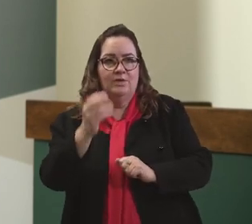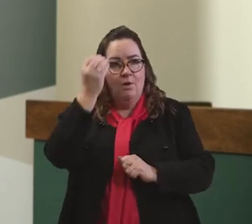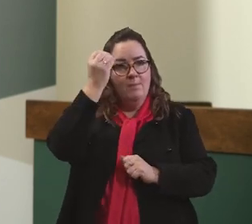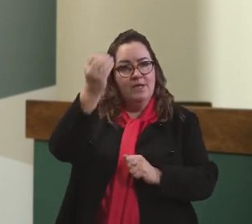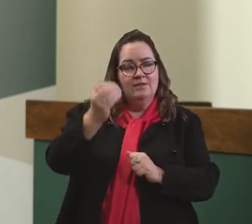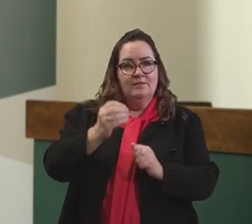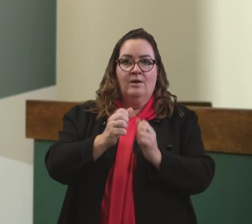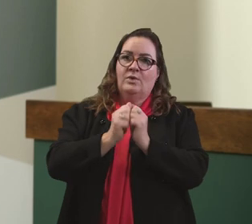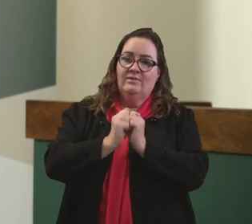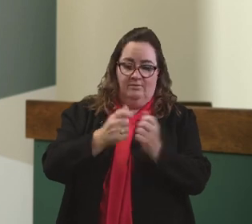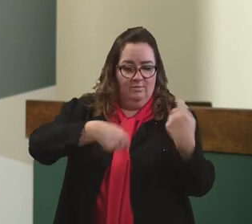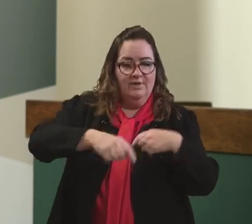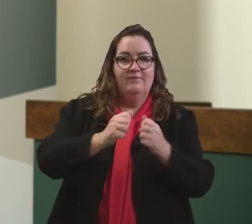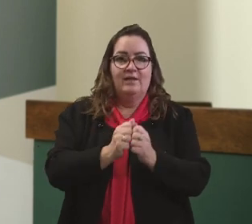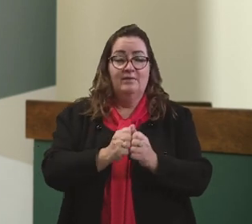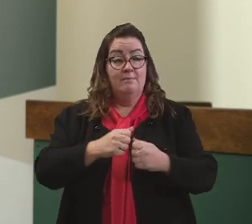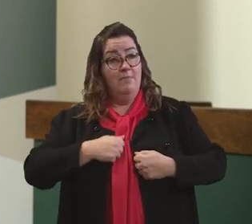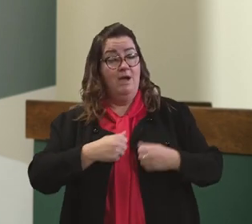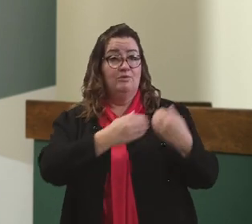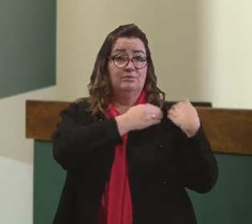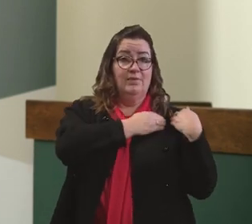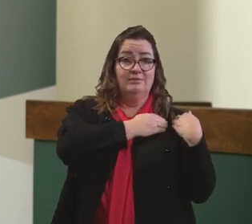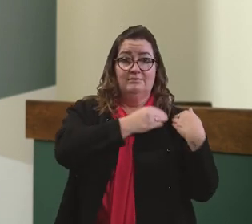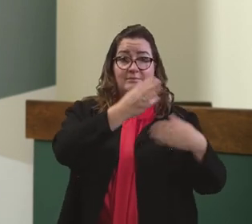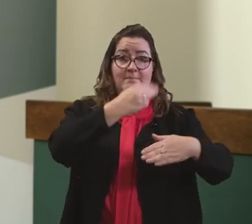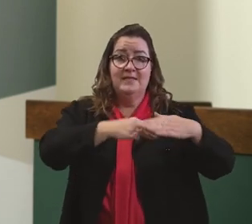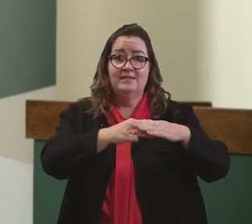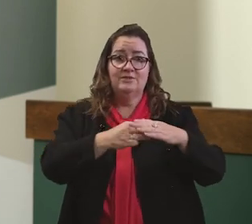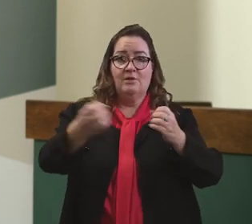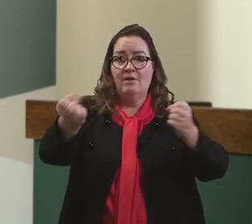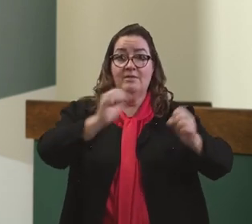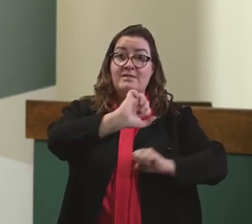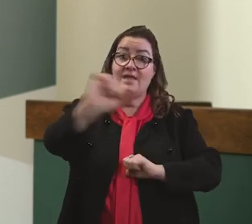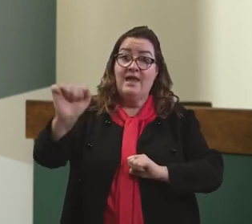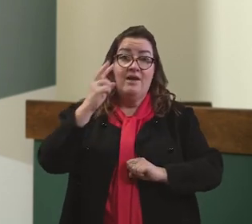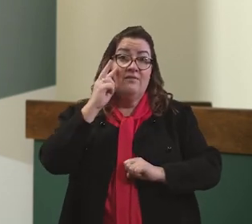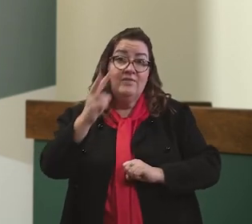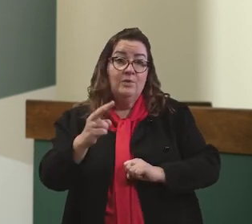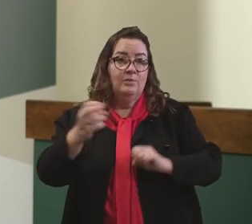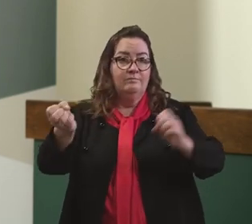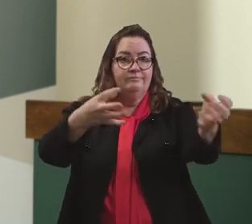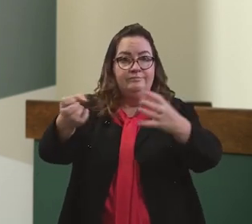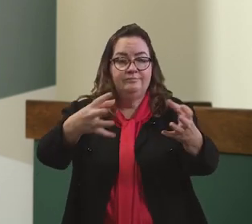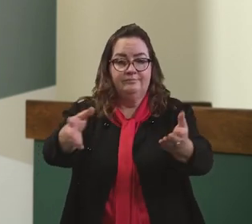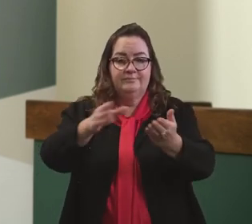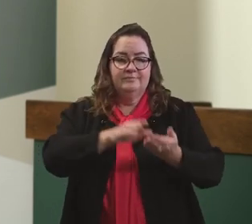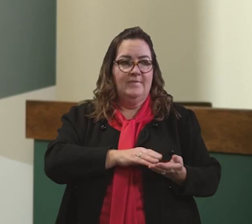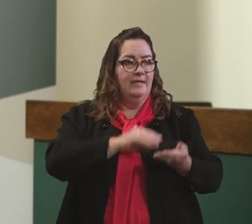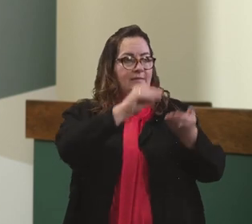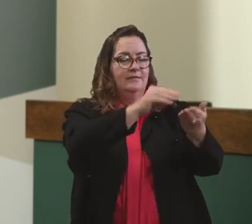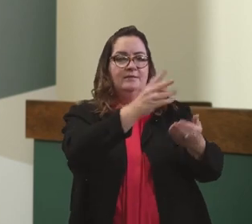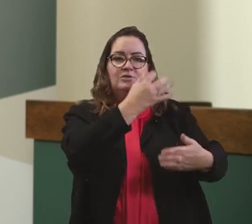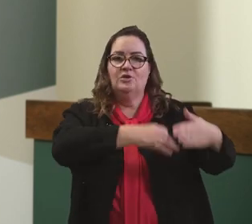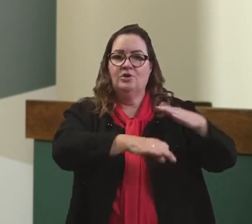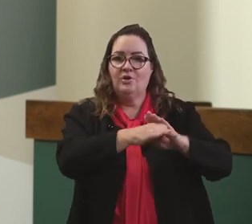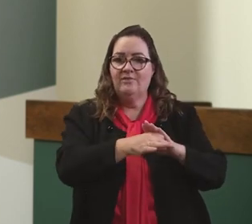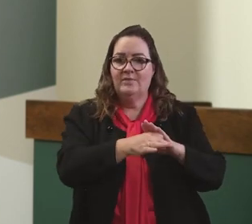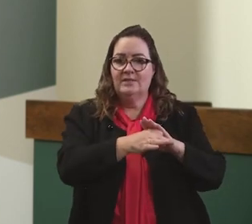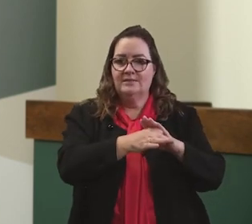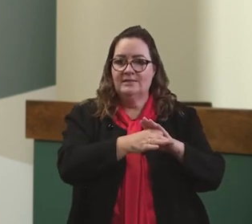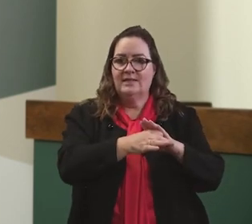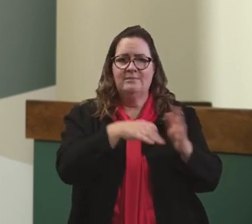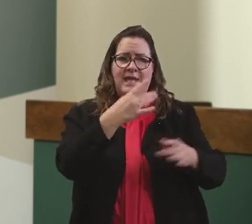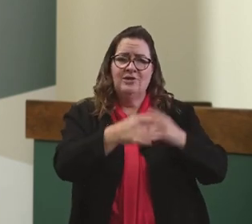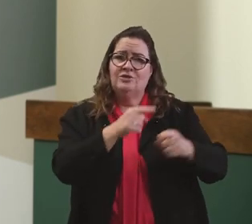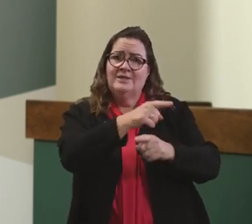as Minister, it's my job to take the views of young people to government and make sure that government listens to this and make